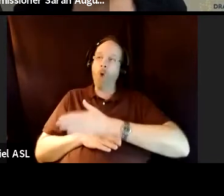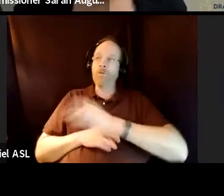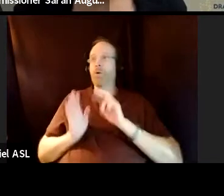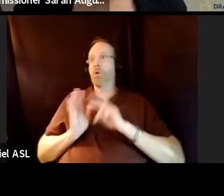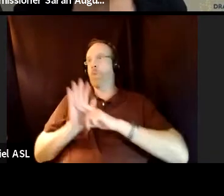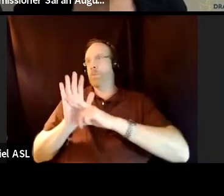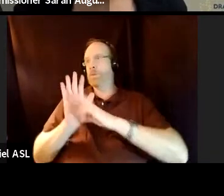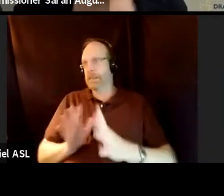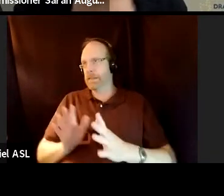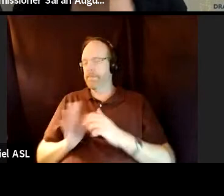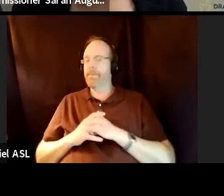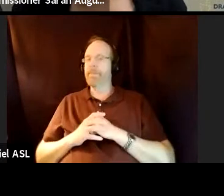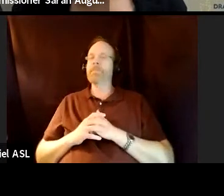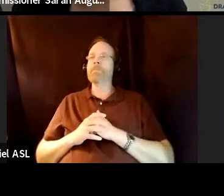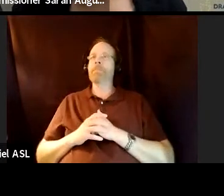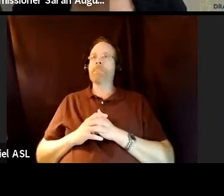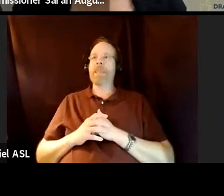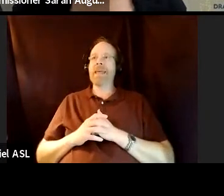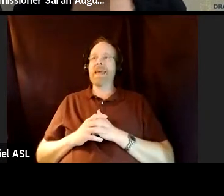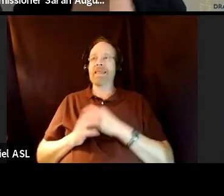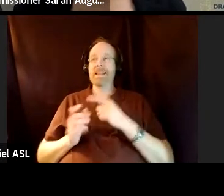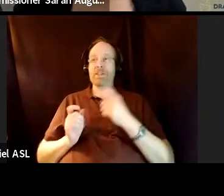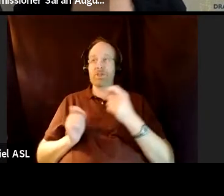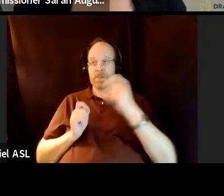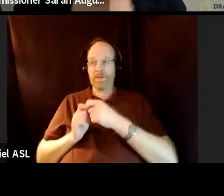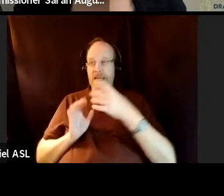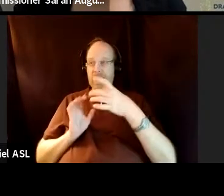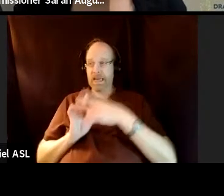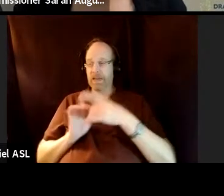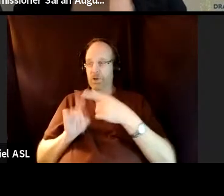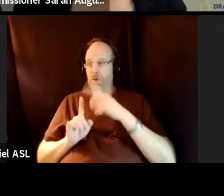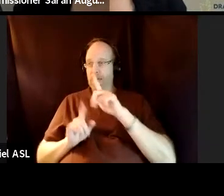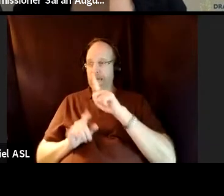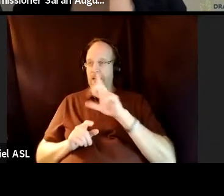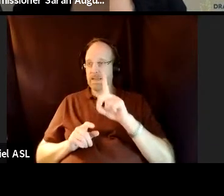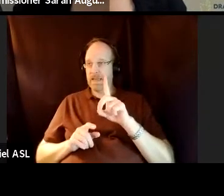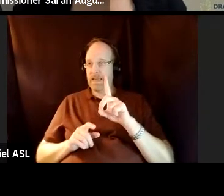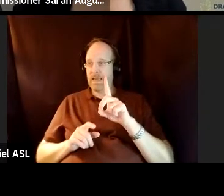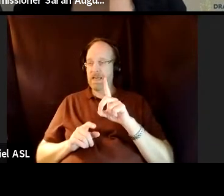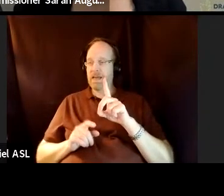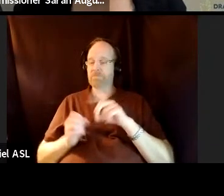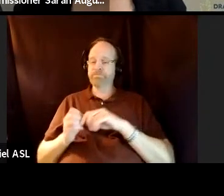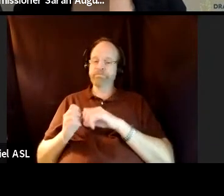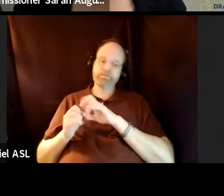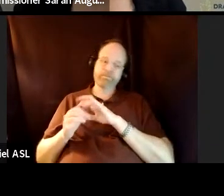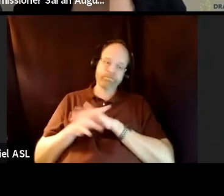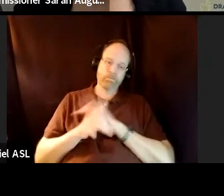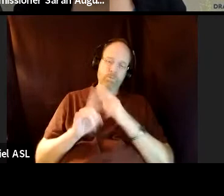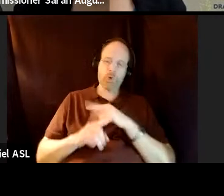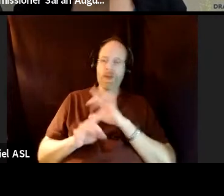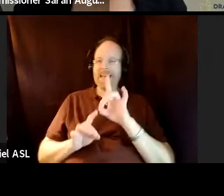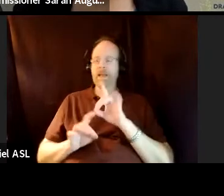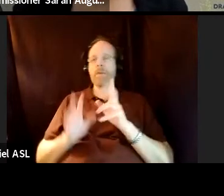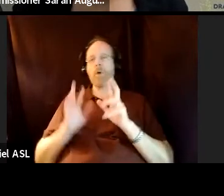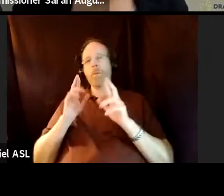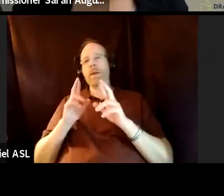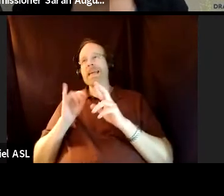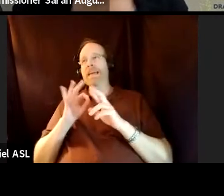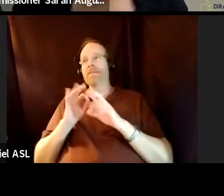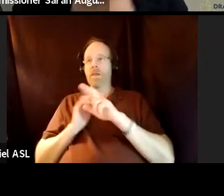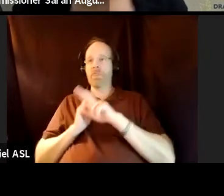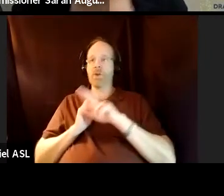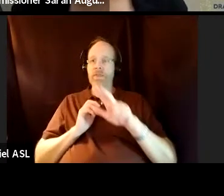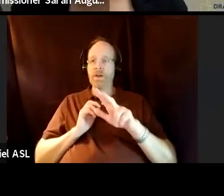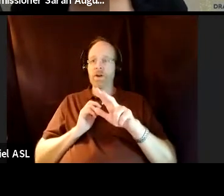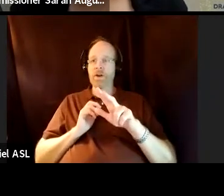Was one, and this specifically pertains to the LD penetration of 8. I was just hoping, if the 33rd,